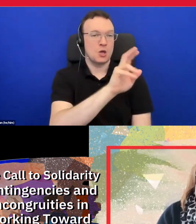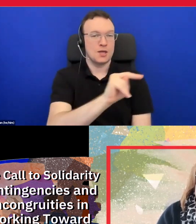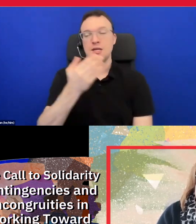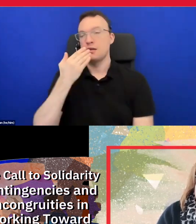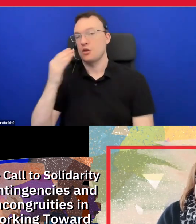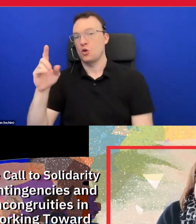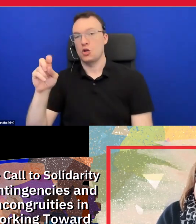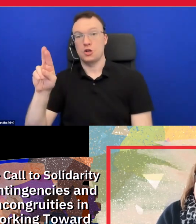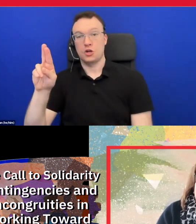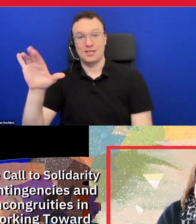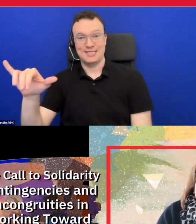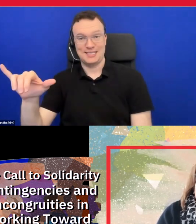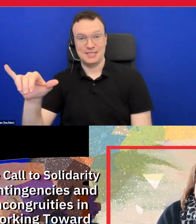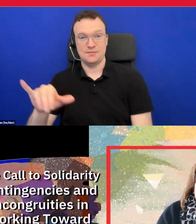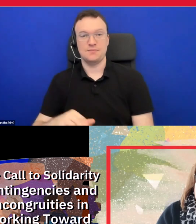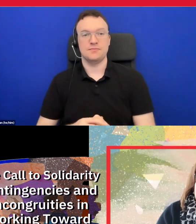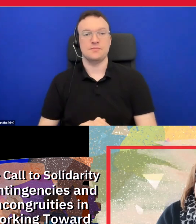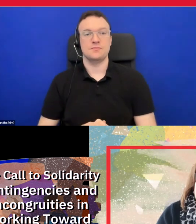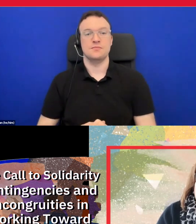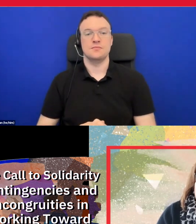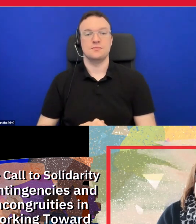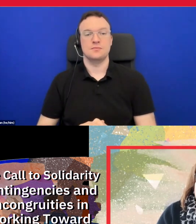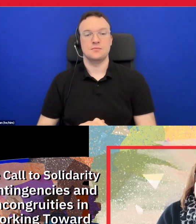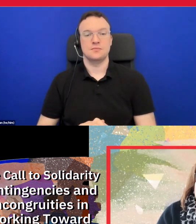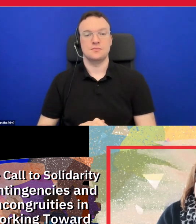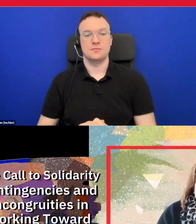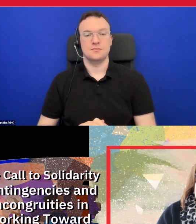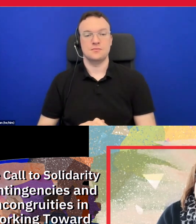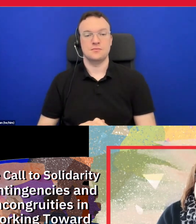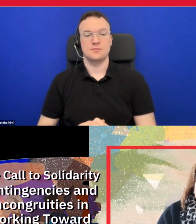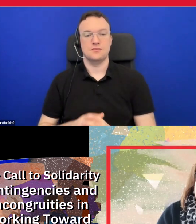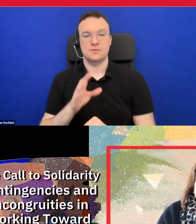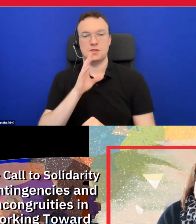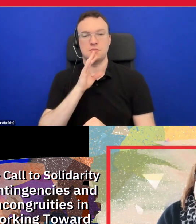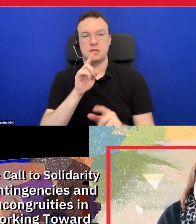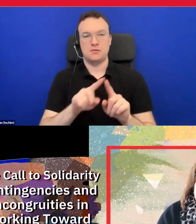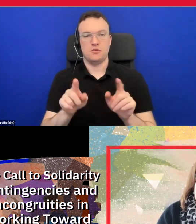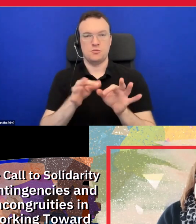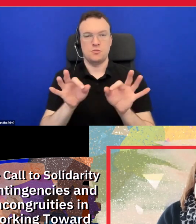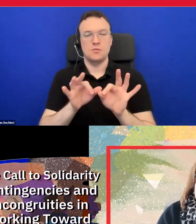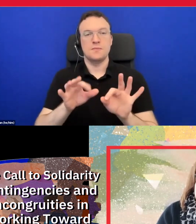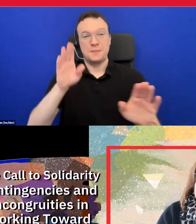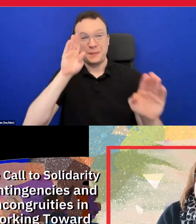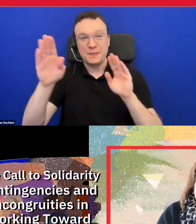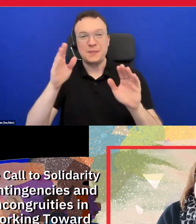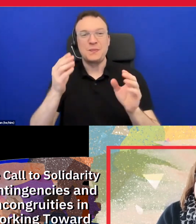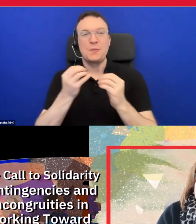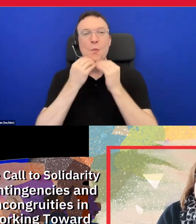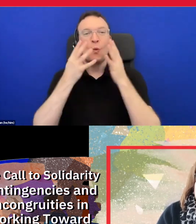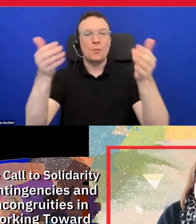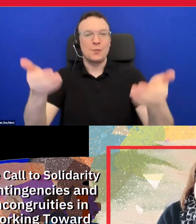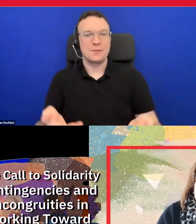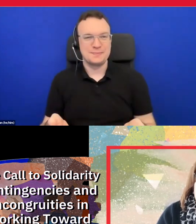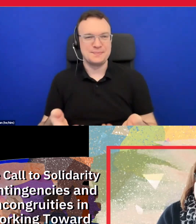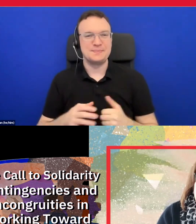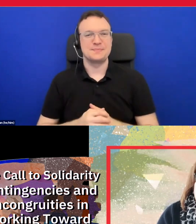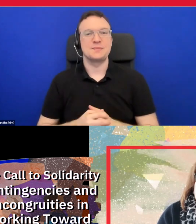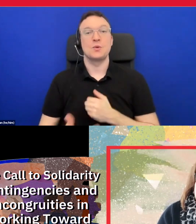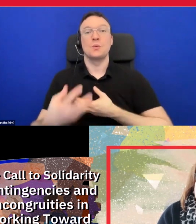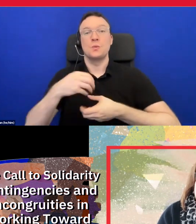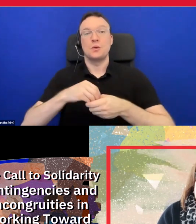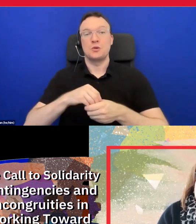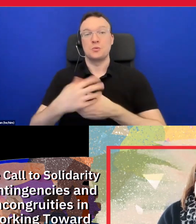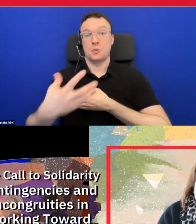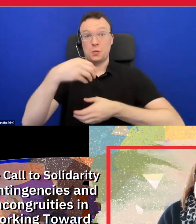Darcy. Kwe kwe, bojo, bonjour, and warm greetings. So welcome to Inclusion Week